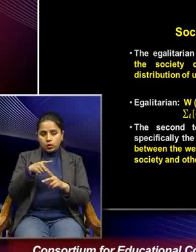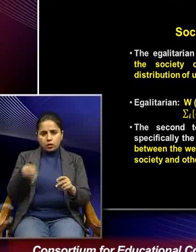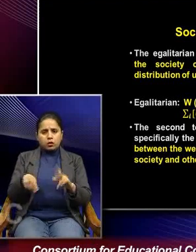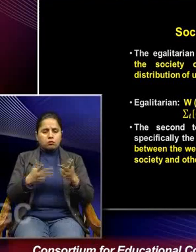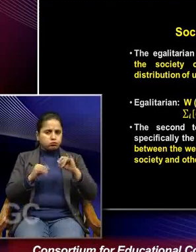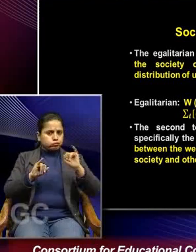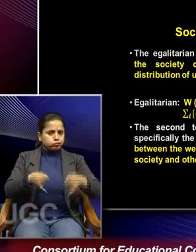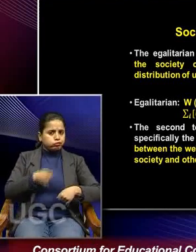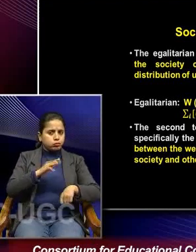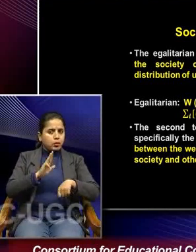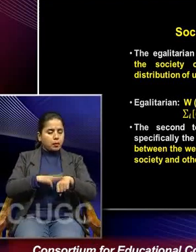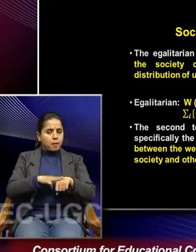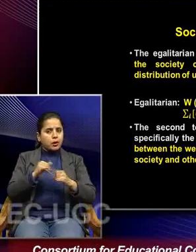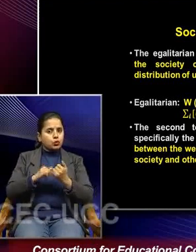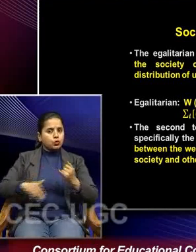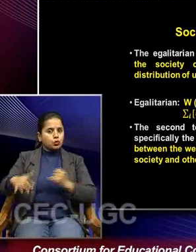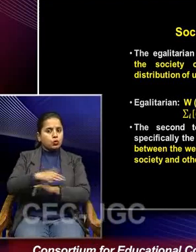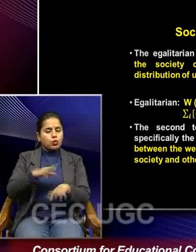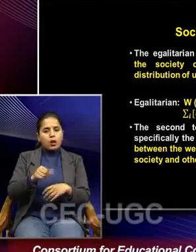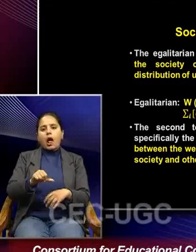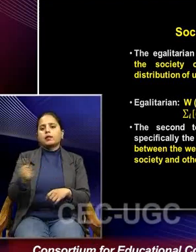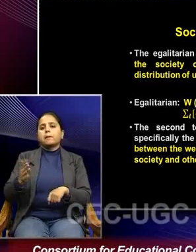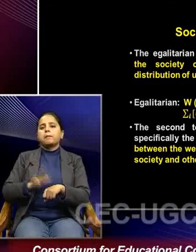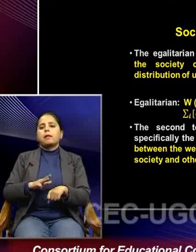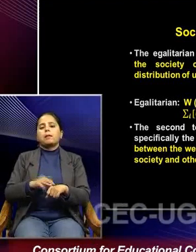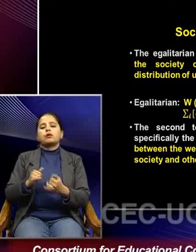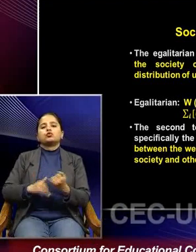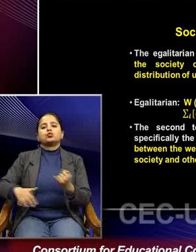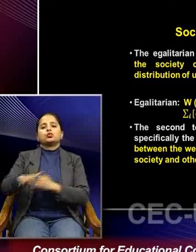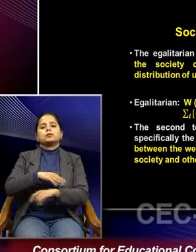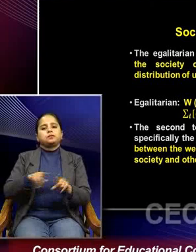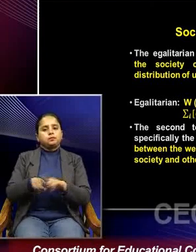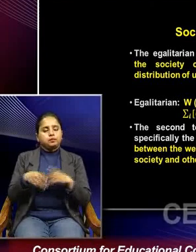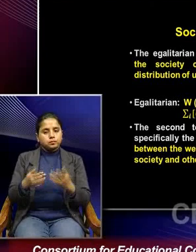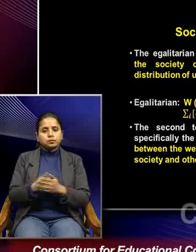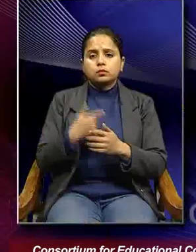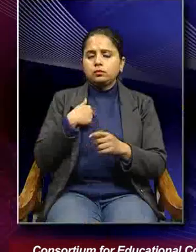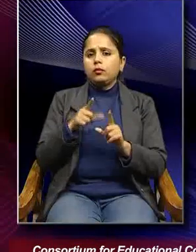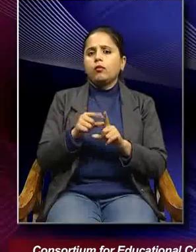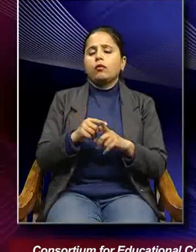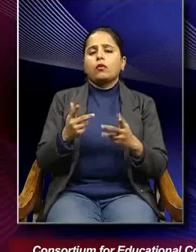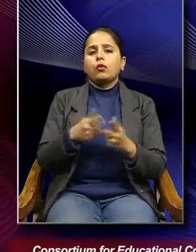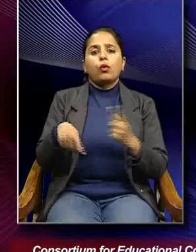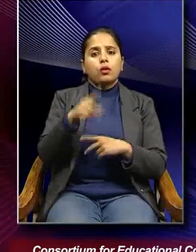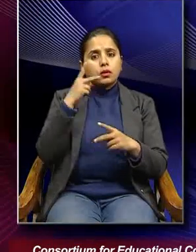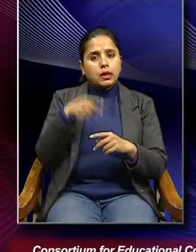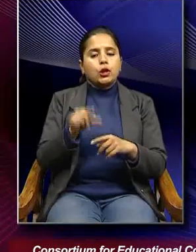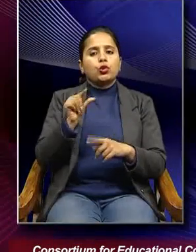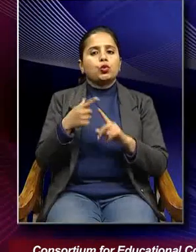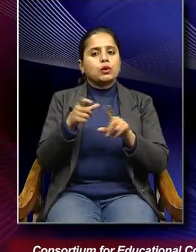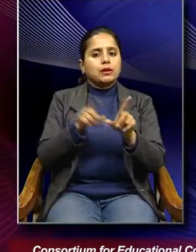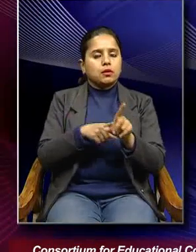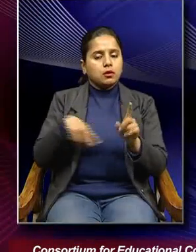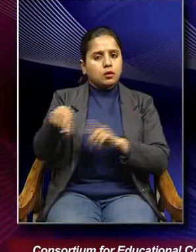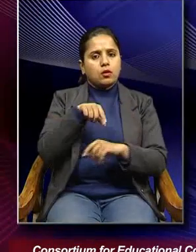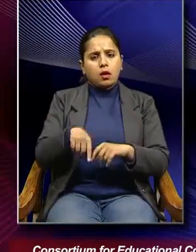of member of the society and the other members of the society. So what we do, we take out the utility of